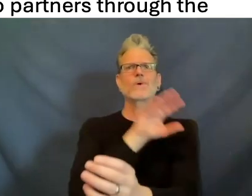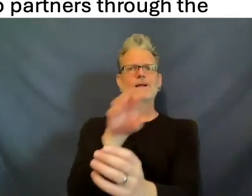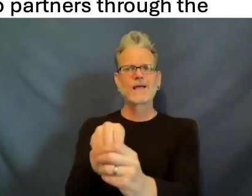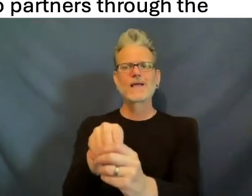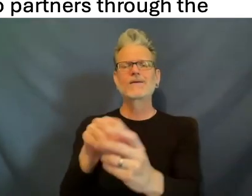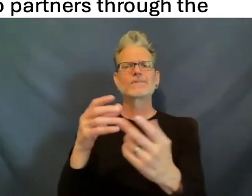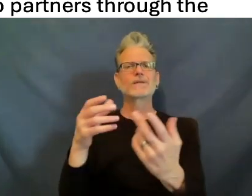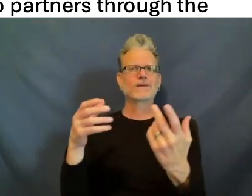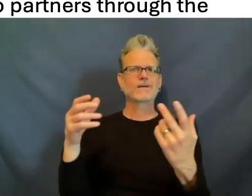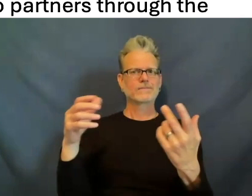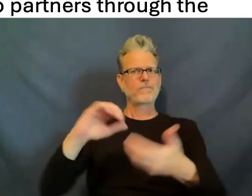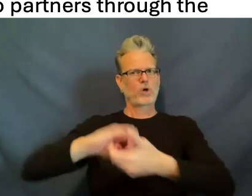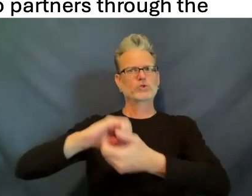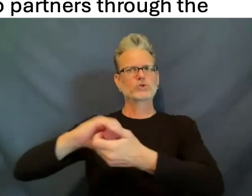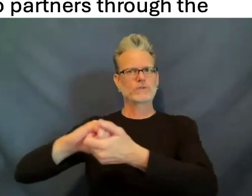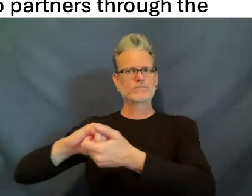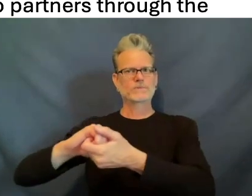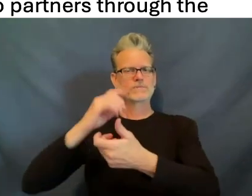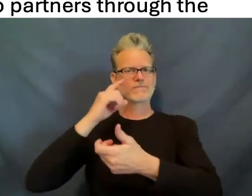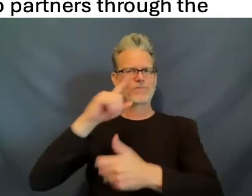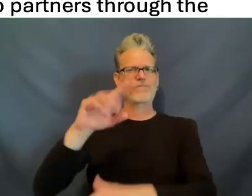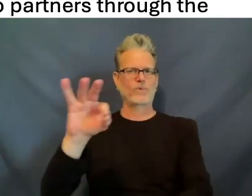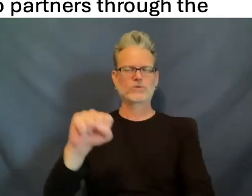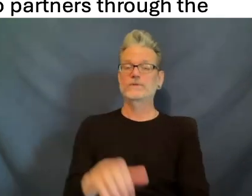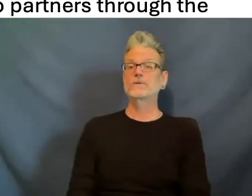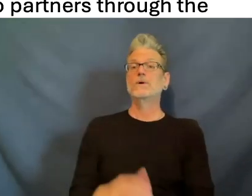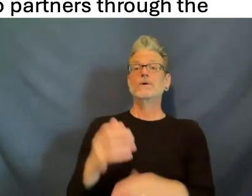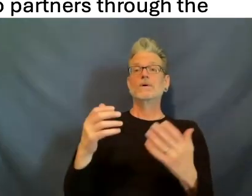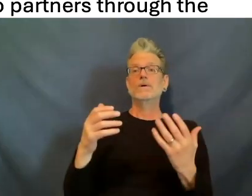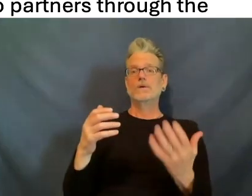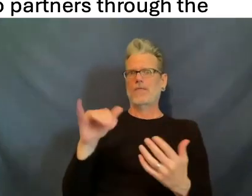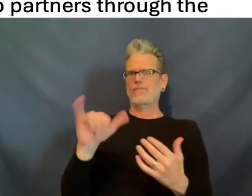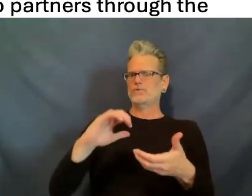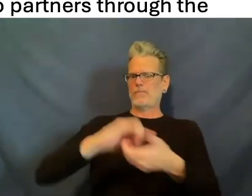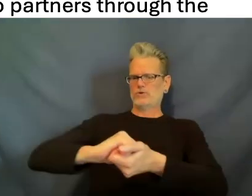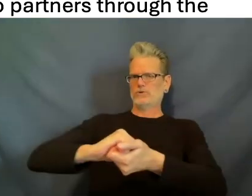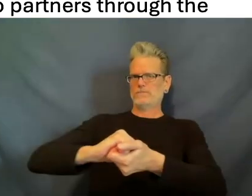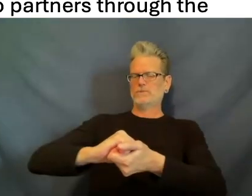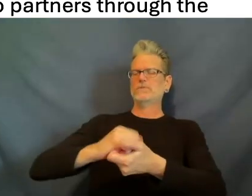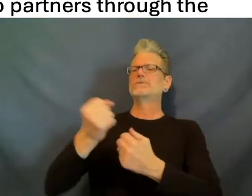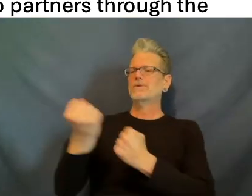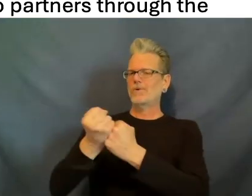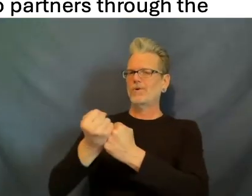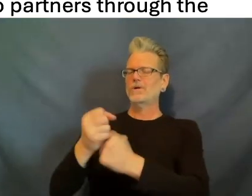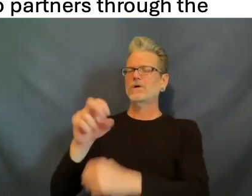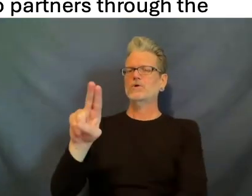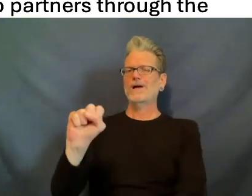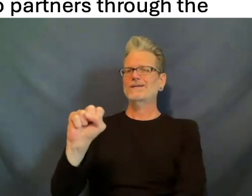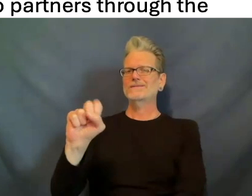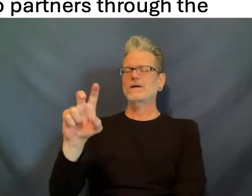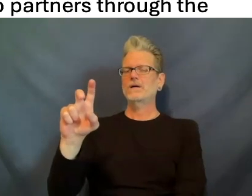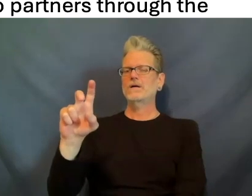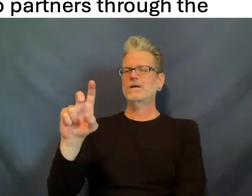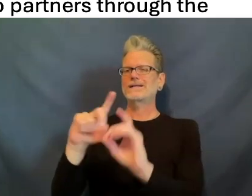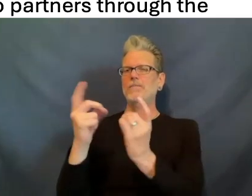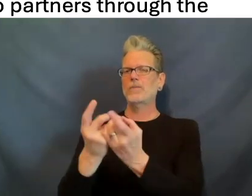proactive partnerships. Working together, these partnerships support the U.S. Department of Agriculture's Forest Service mission to